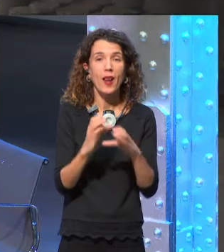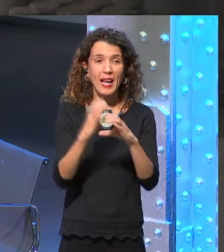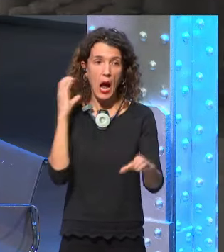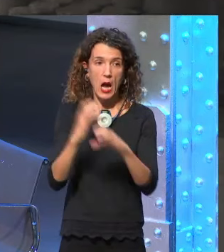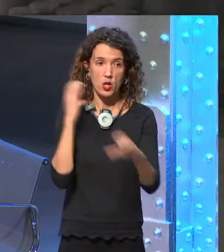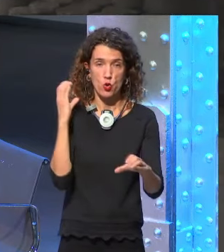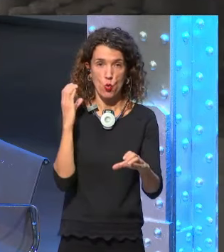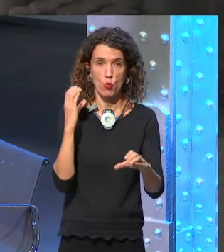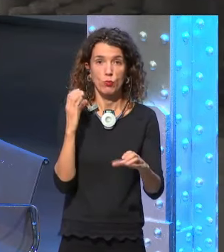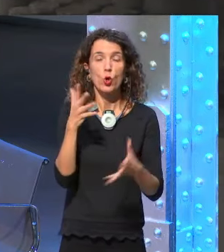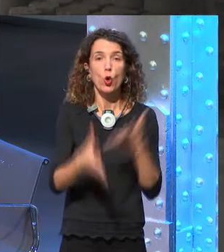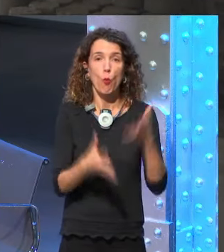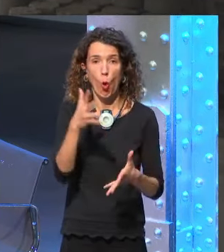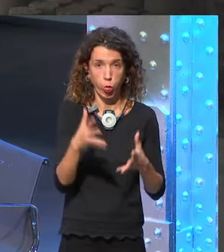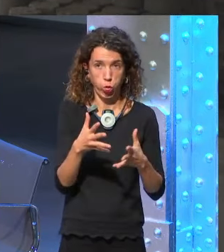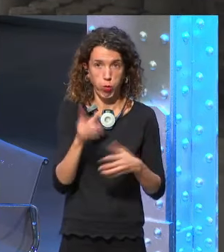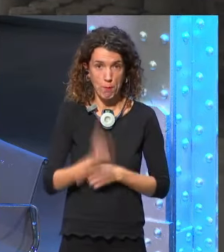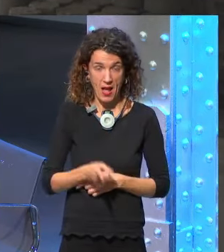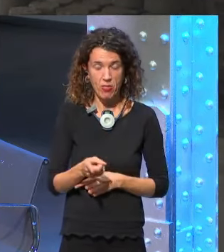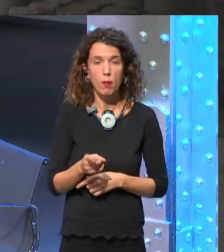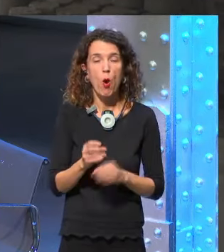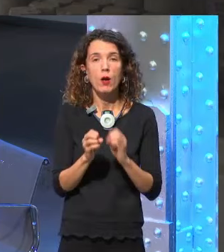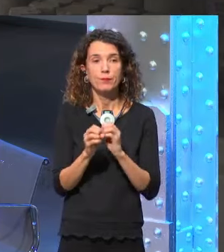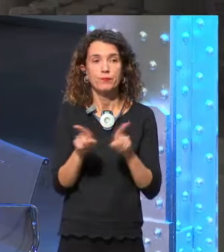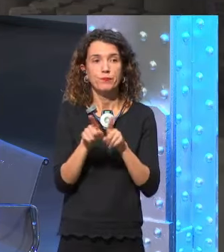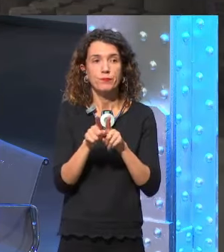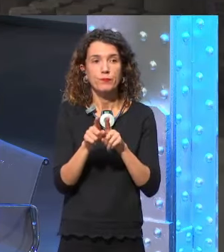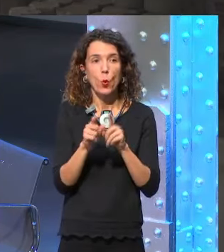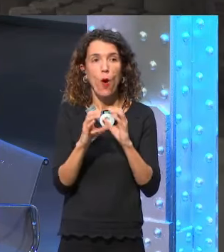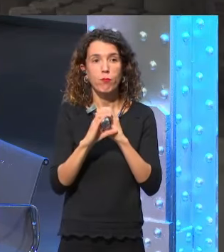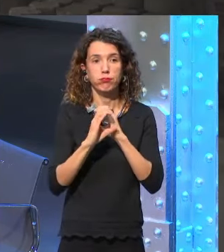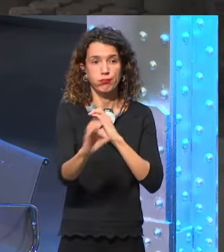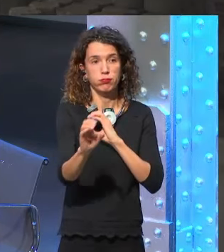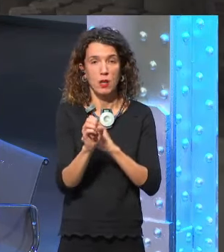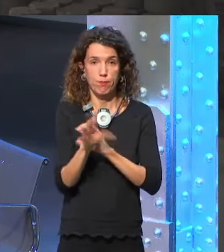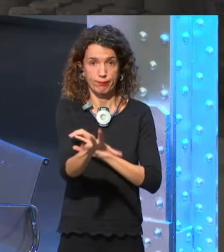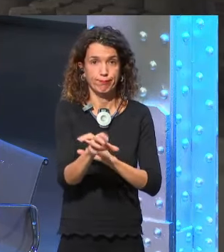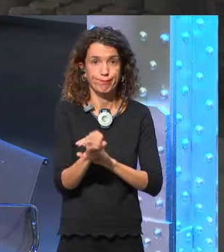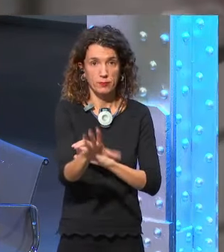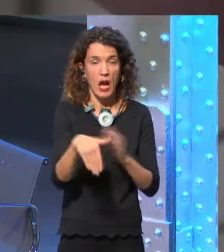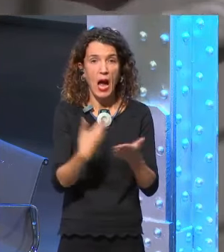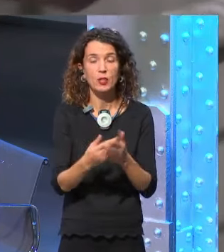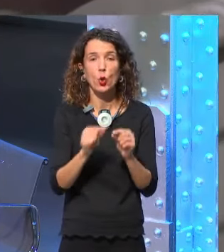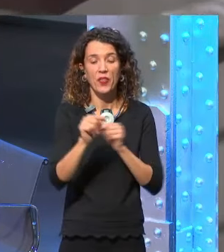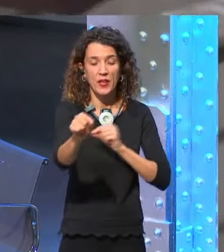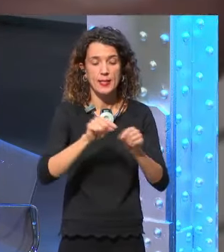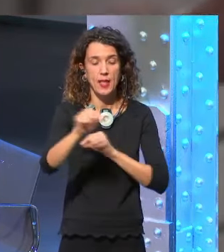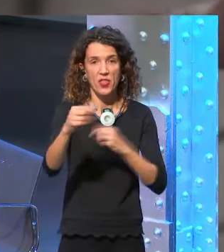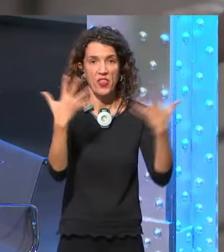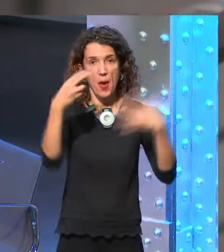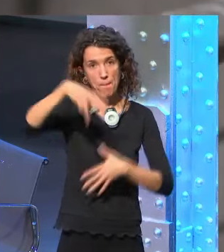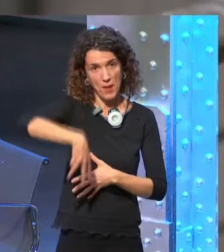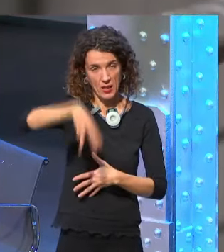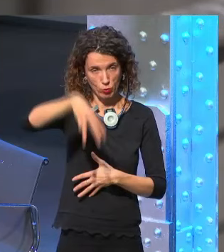a robot. So we shoot it off from this little gallery up to a distance of 10 meters away.